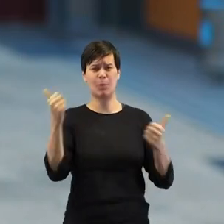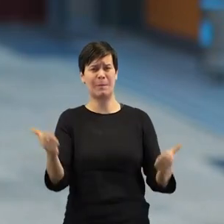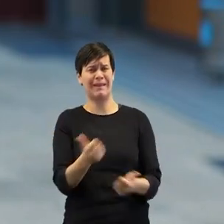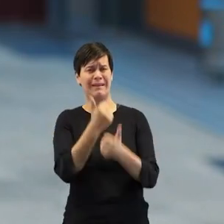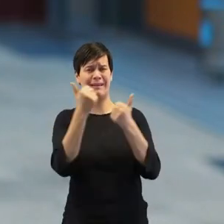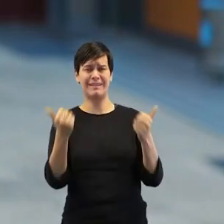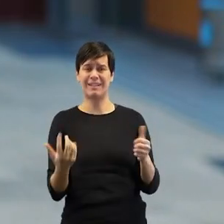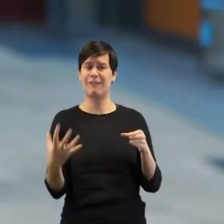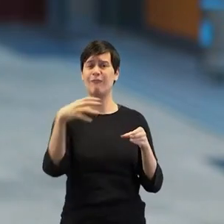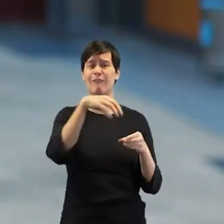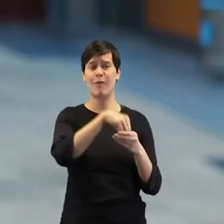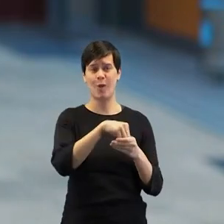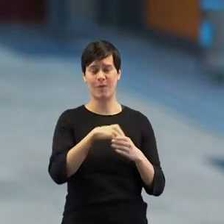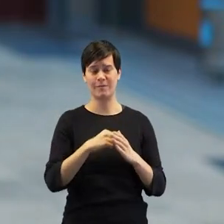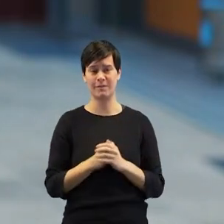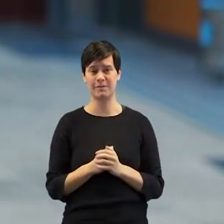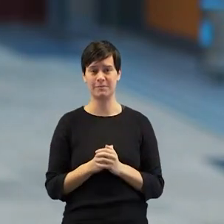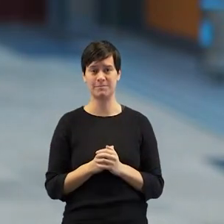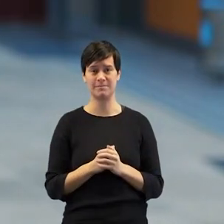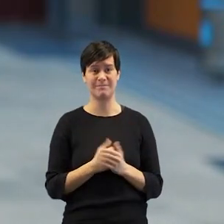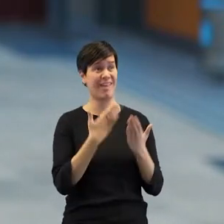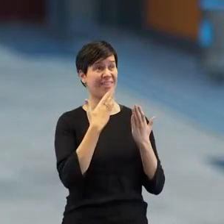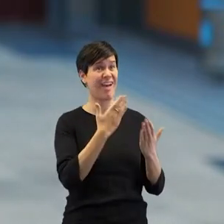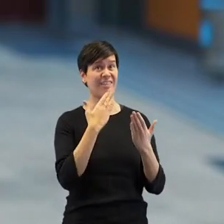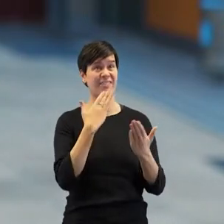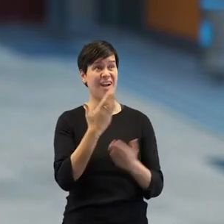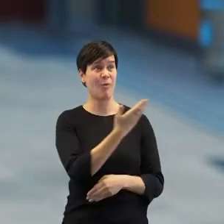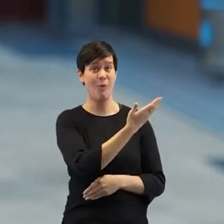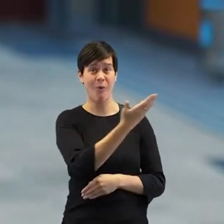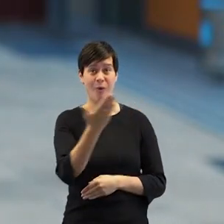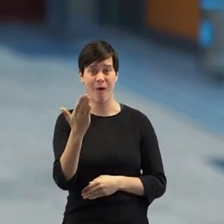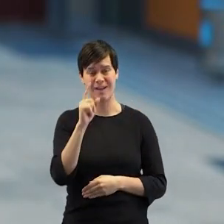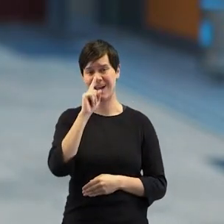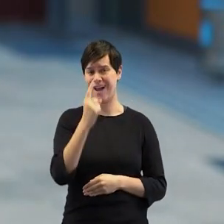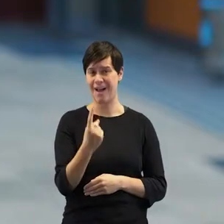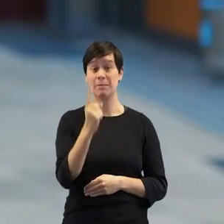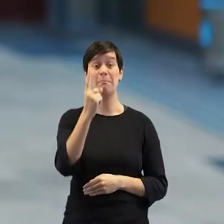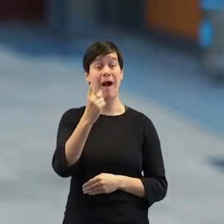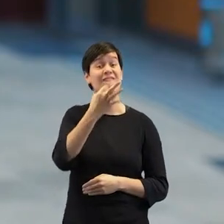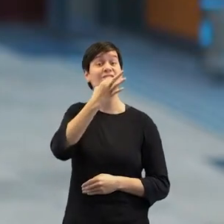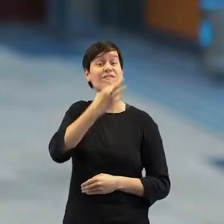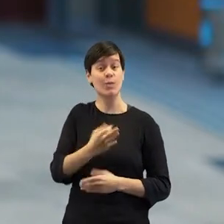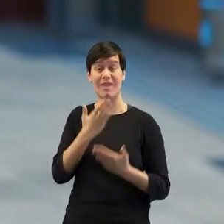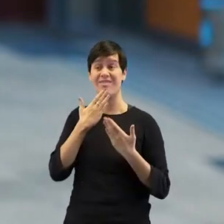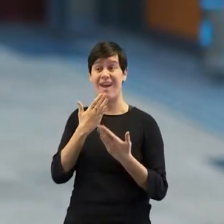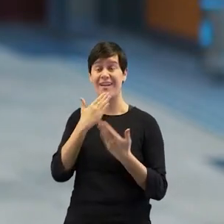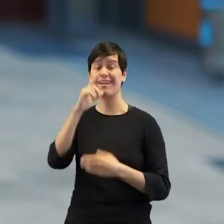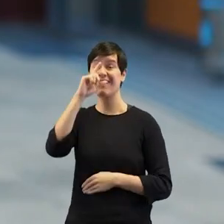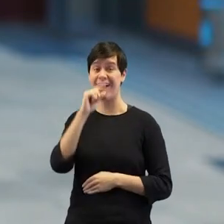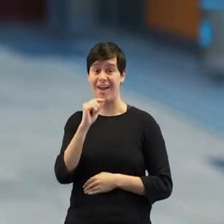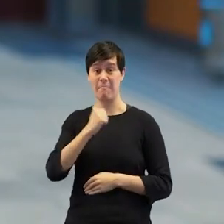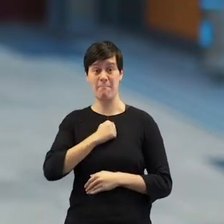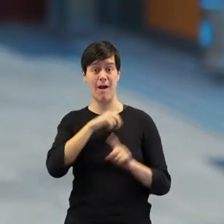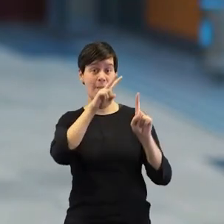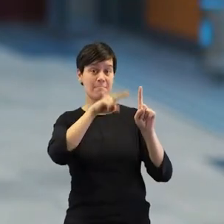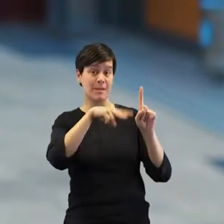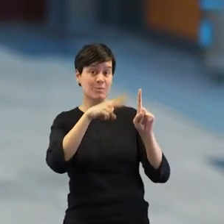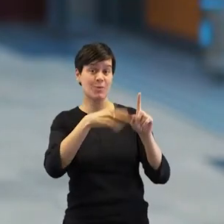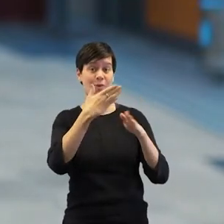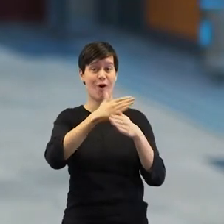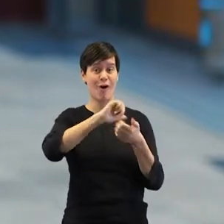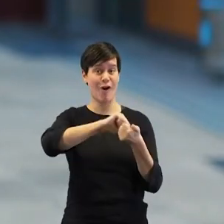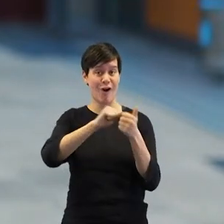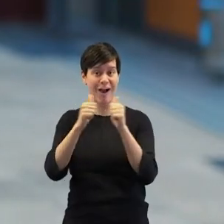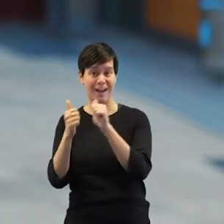alone, but really there's a very large number of individuals who deserve to share in this prize. I won't have time to thank everyone by name, but I would like to express